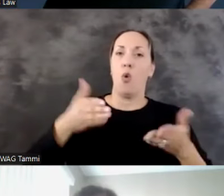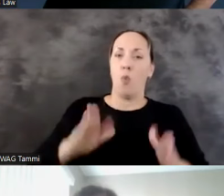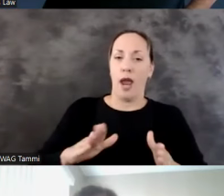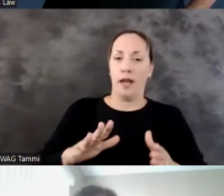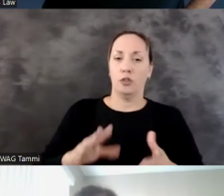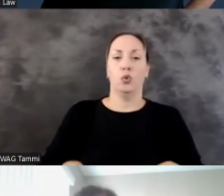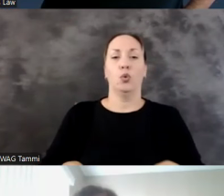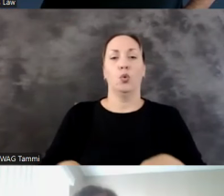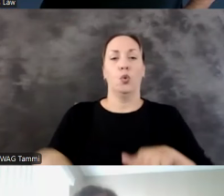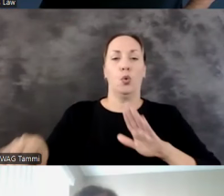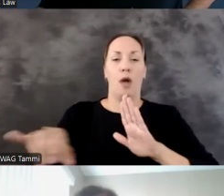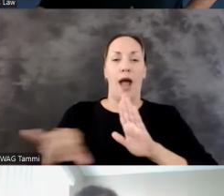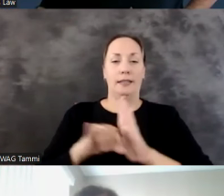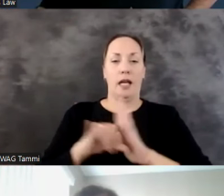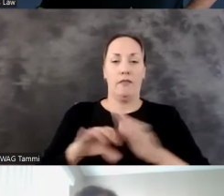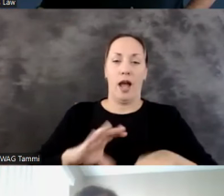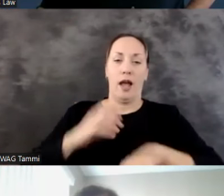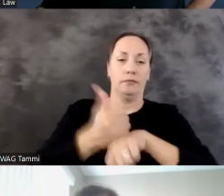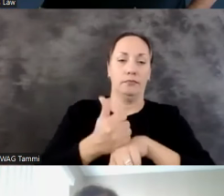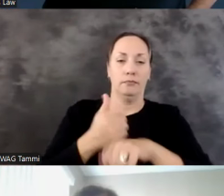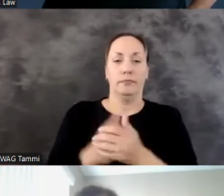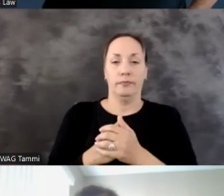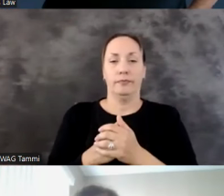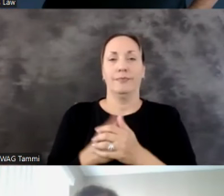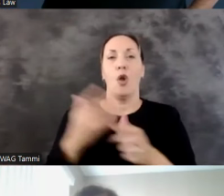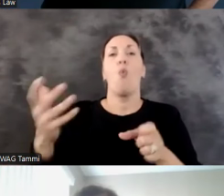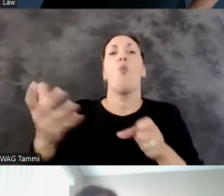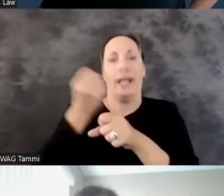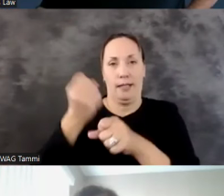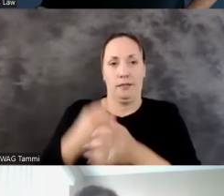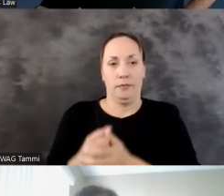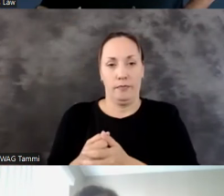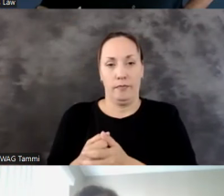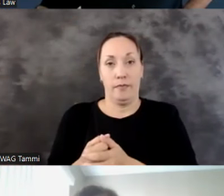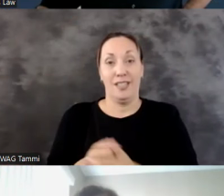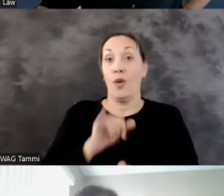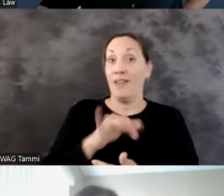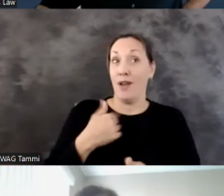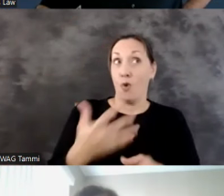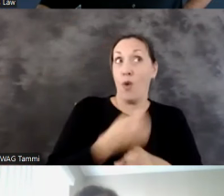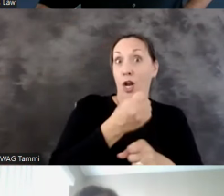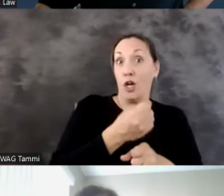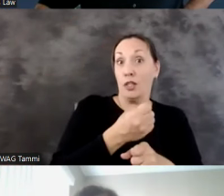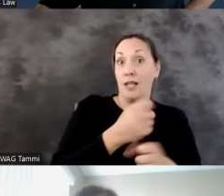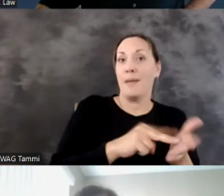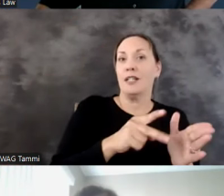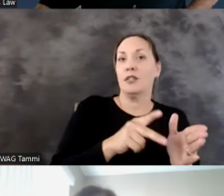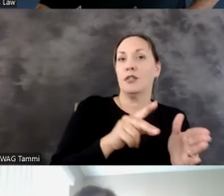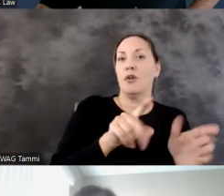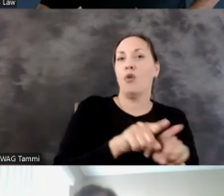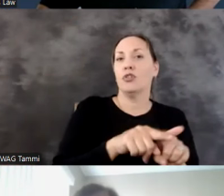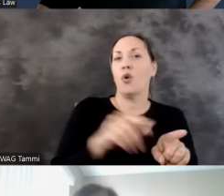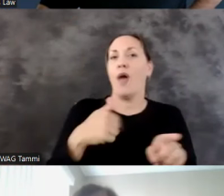companies. Okay. And of course, if you have winners, you also have losers, right?